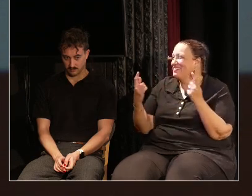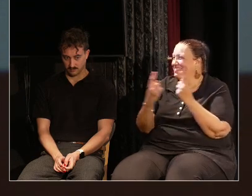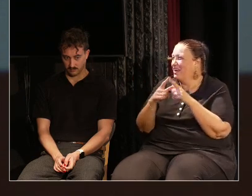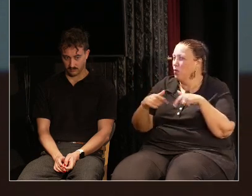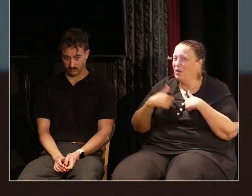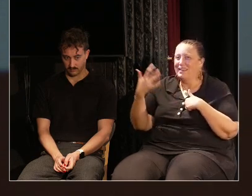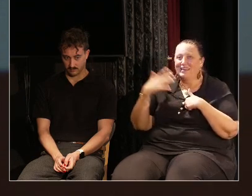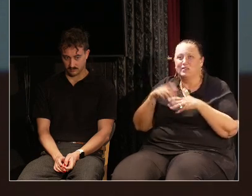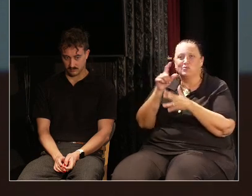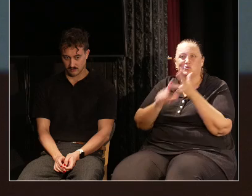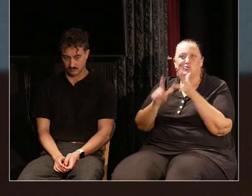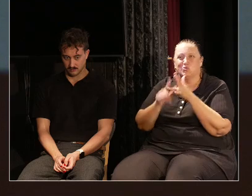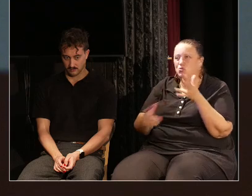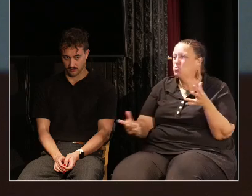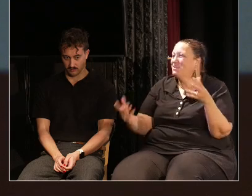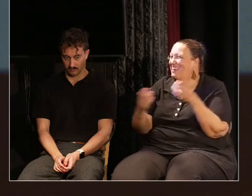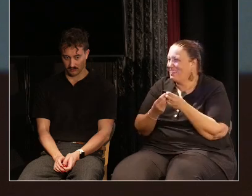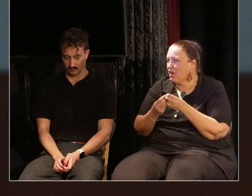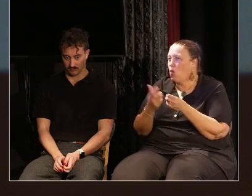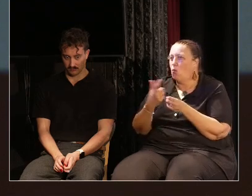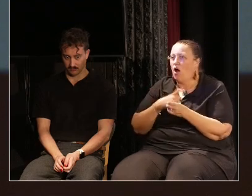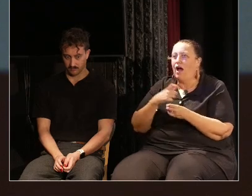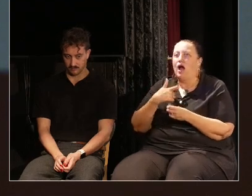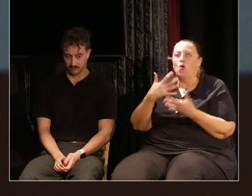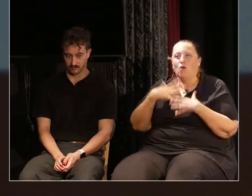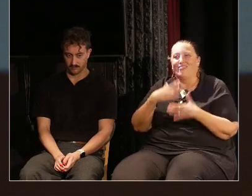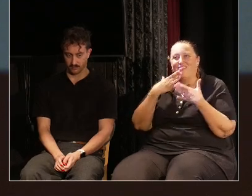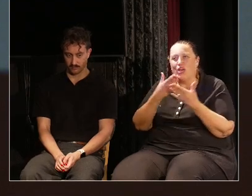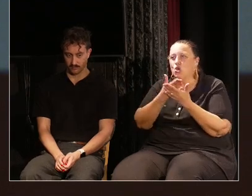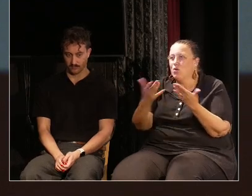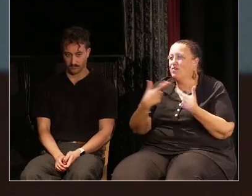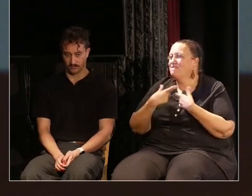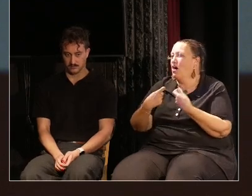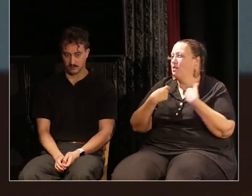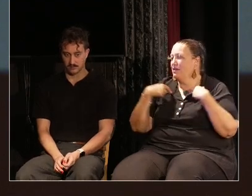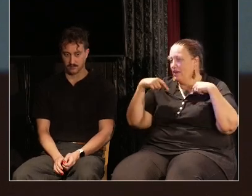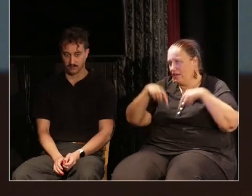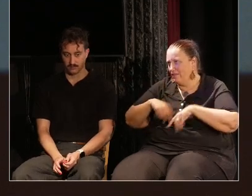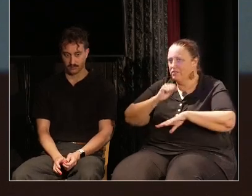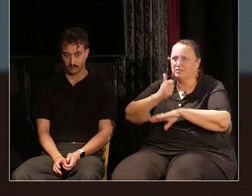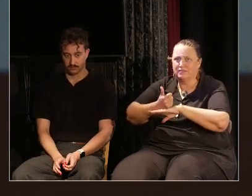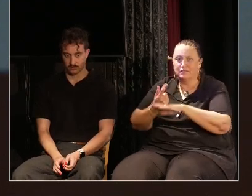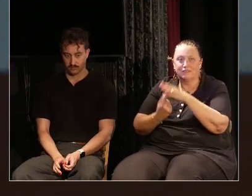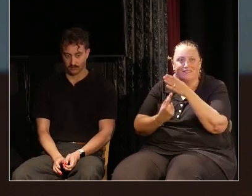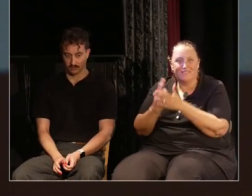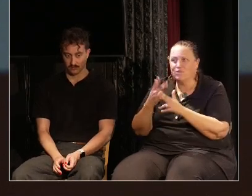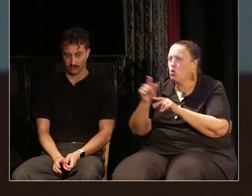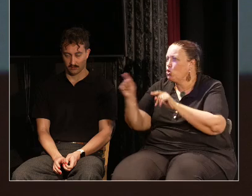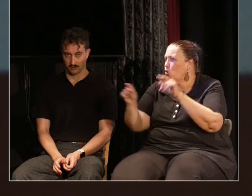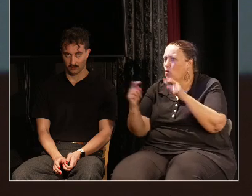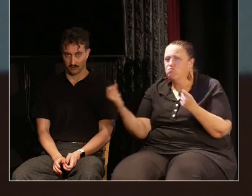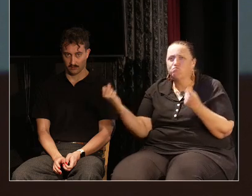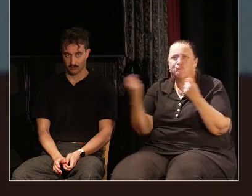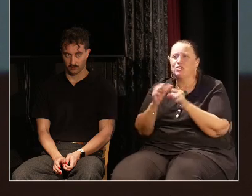keep doing together, and why I do really want to thank you for having me here tonight and for holding this event, and for all of you bringing your